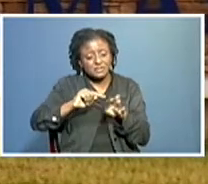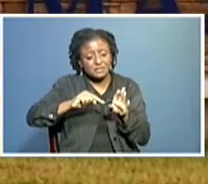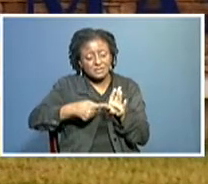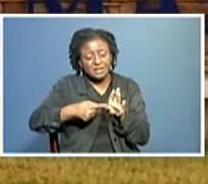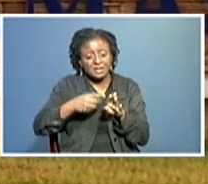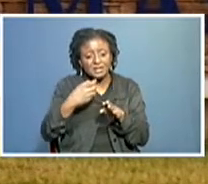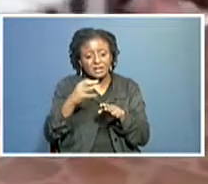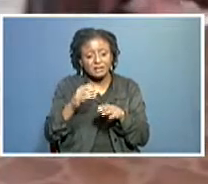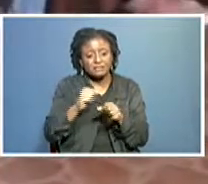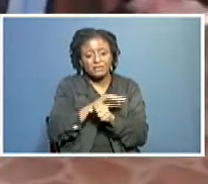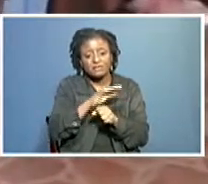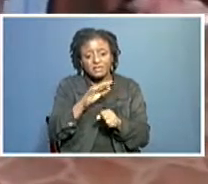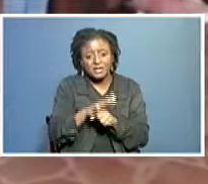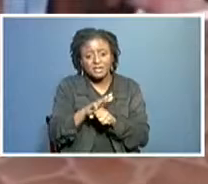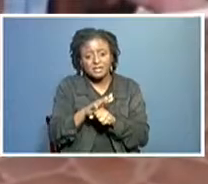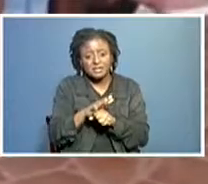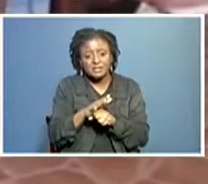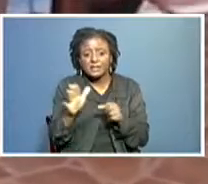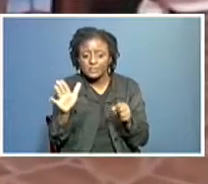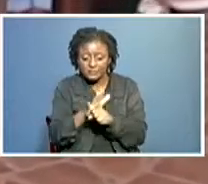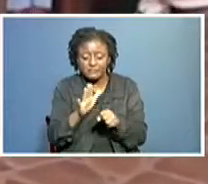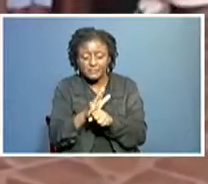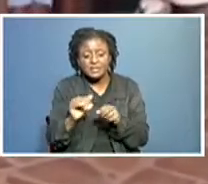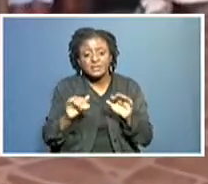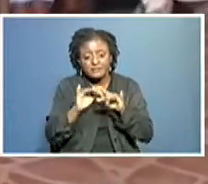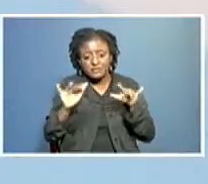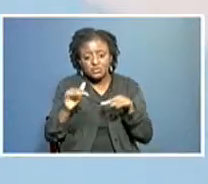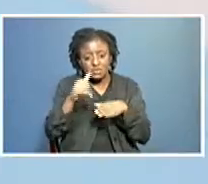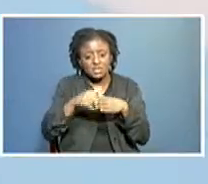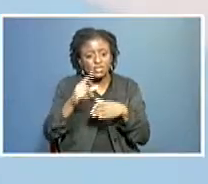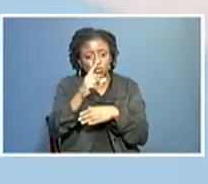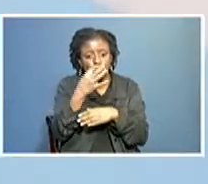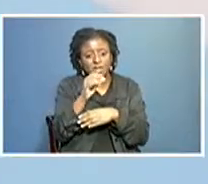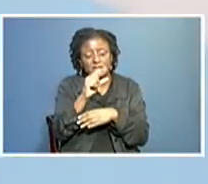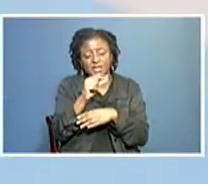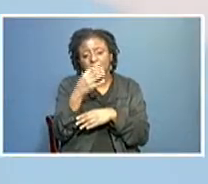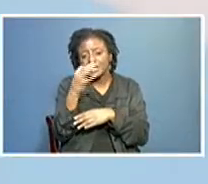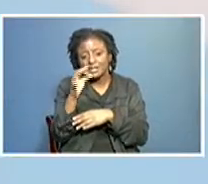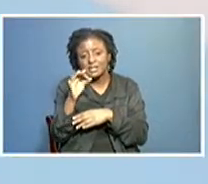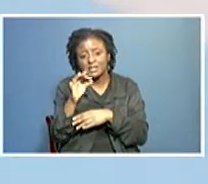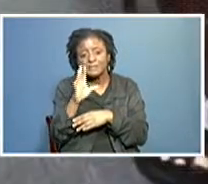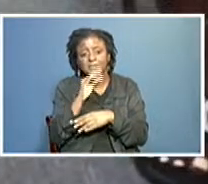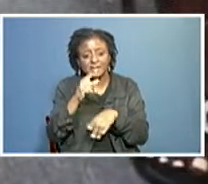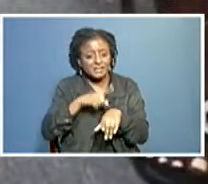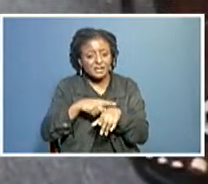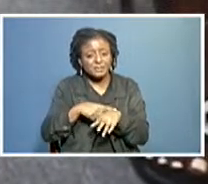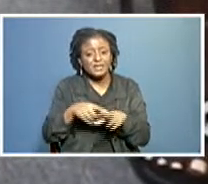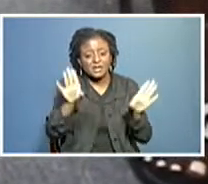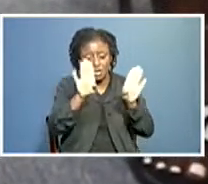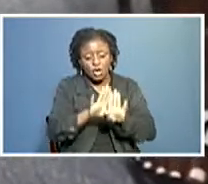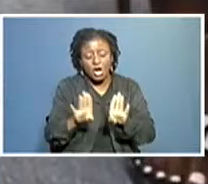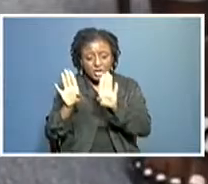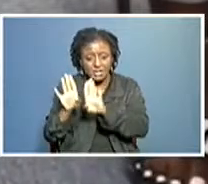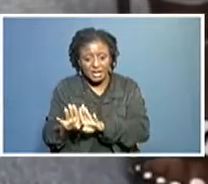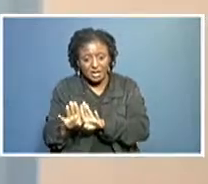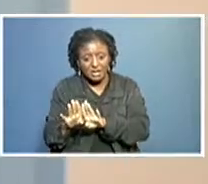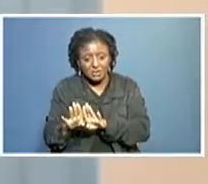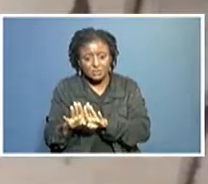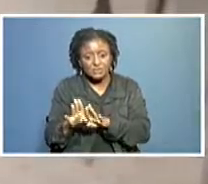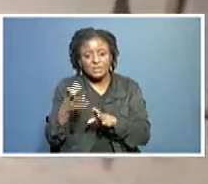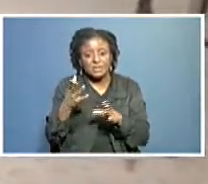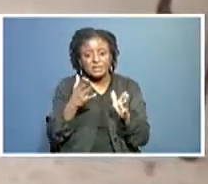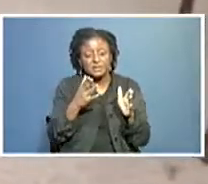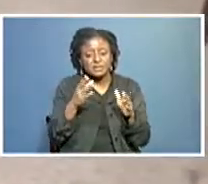in 2019. He says by the time the lockdown began in March 2020, faculty had already been preparing weeks